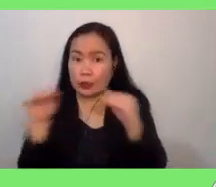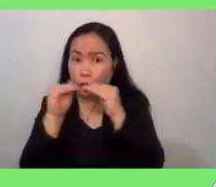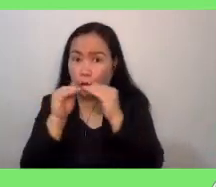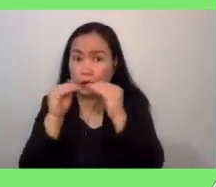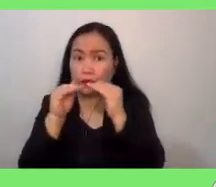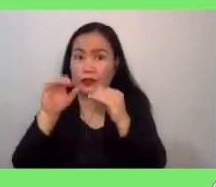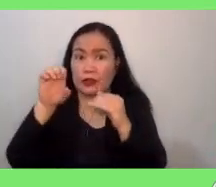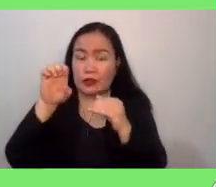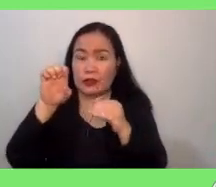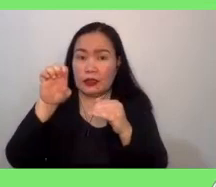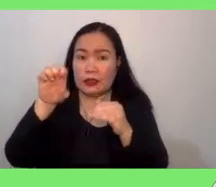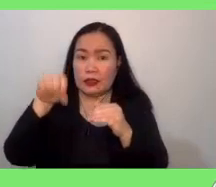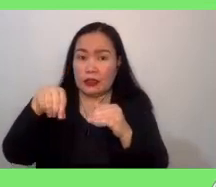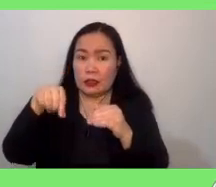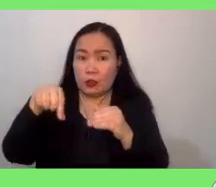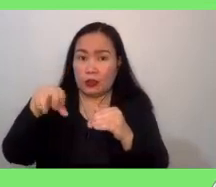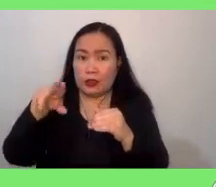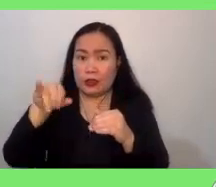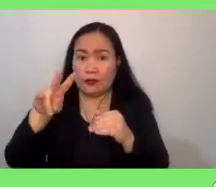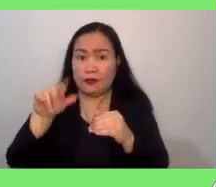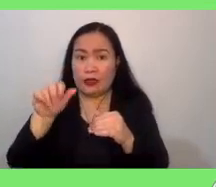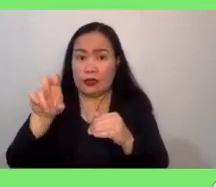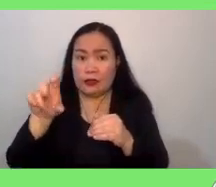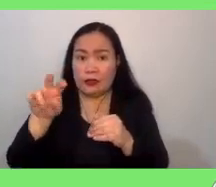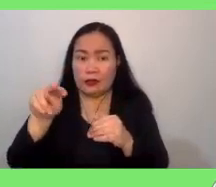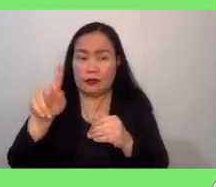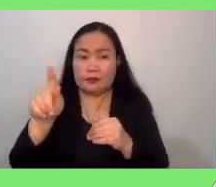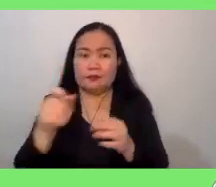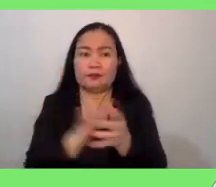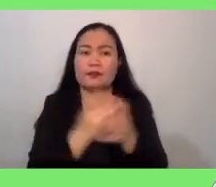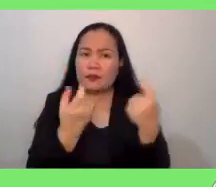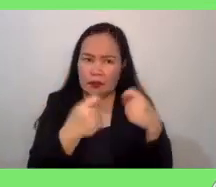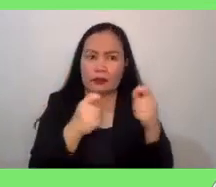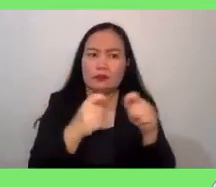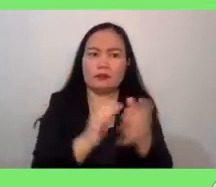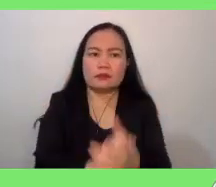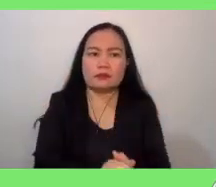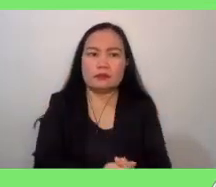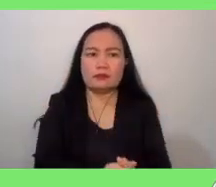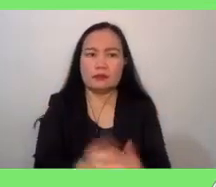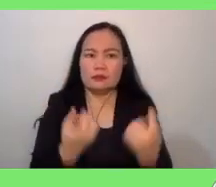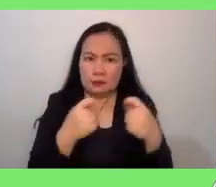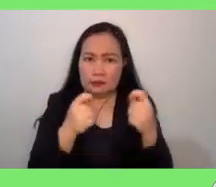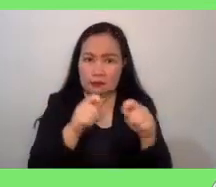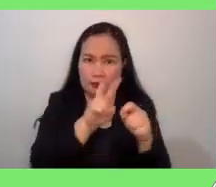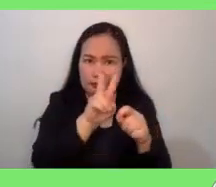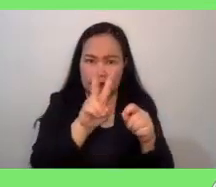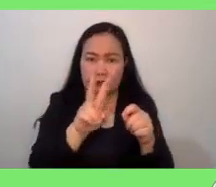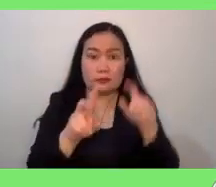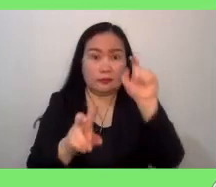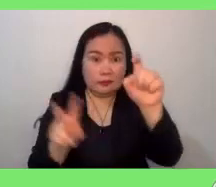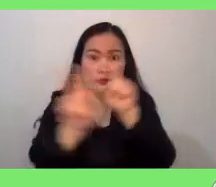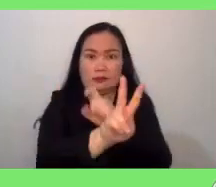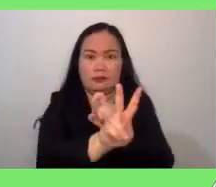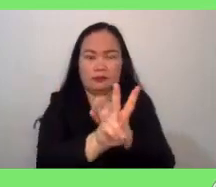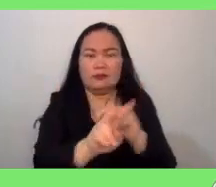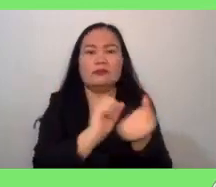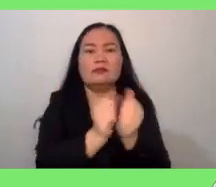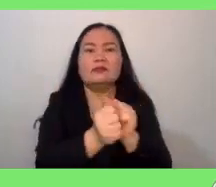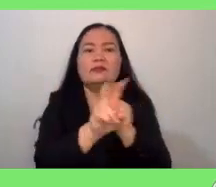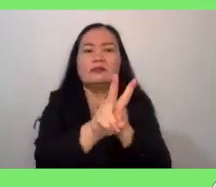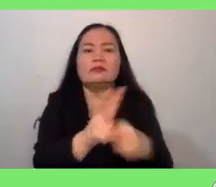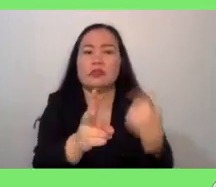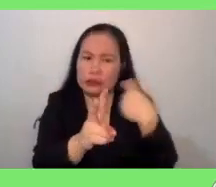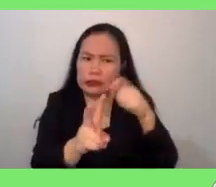equivalent equations. Okay, so let's try. Mag-try tayo ng pwede nating i-substitute. Try natin si 2.